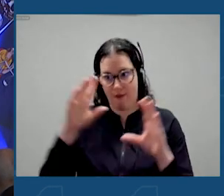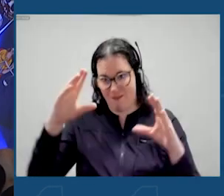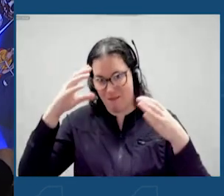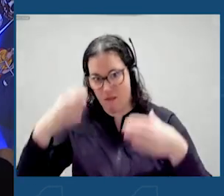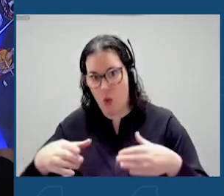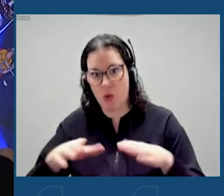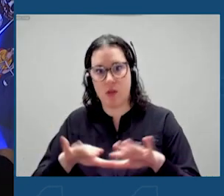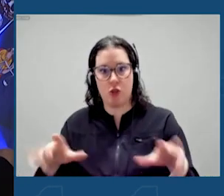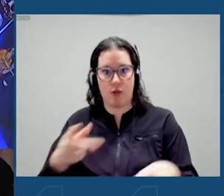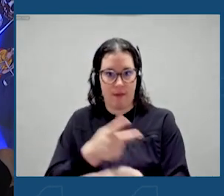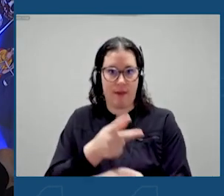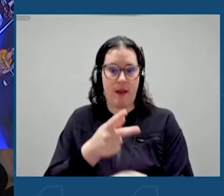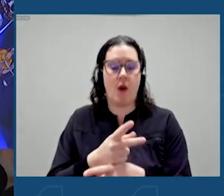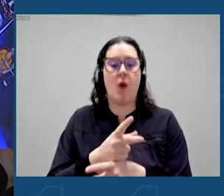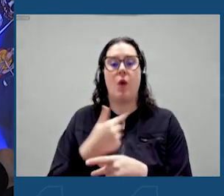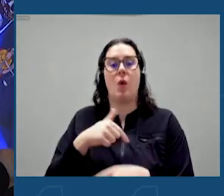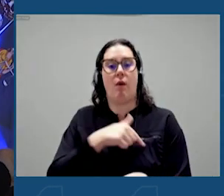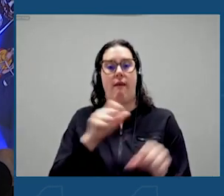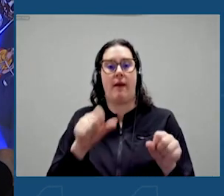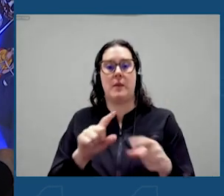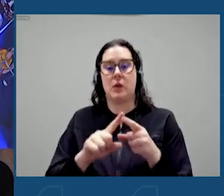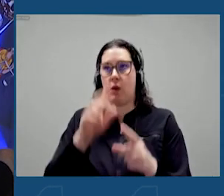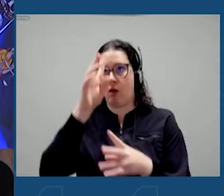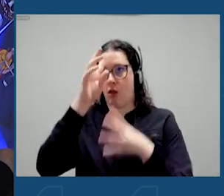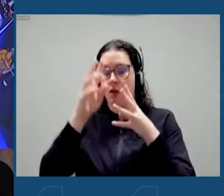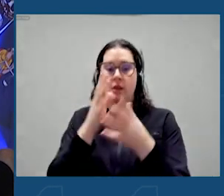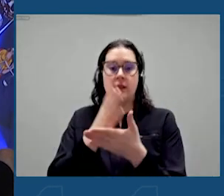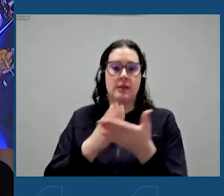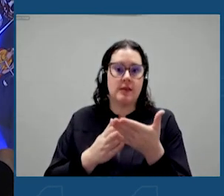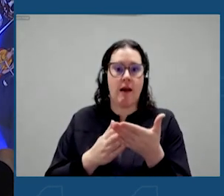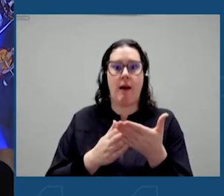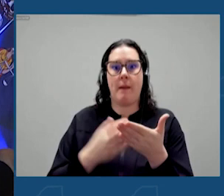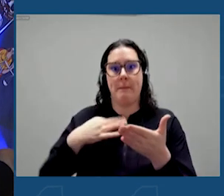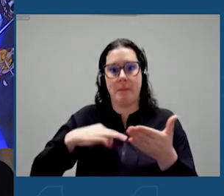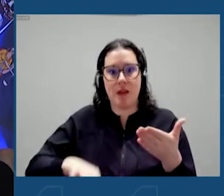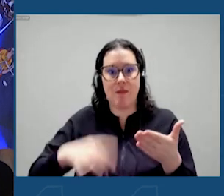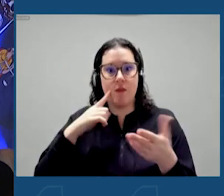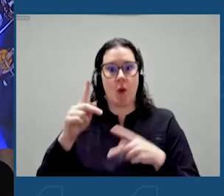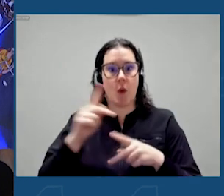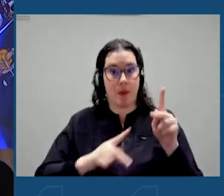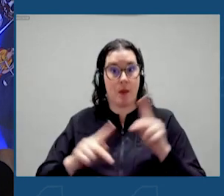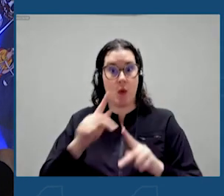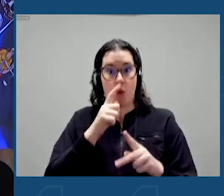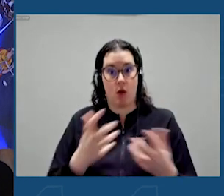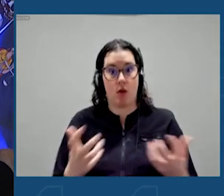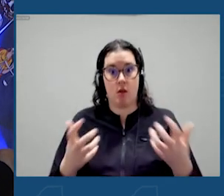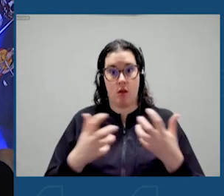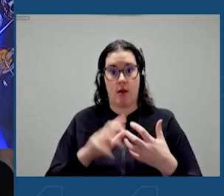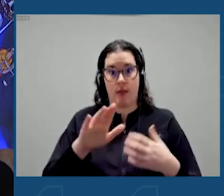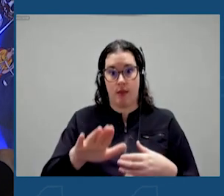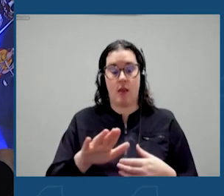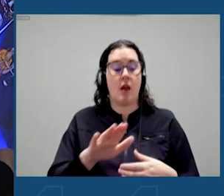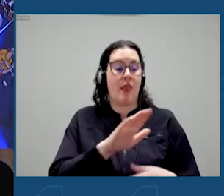were able to come up with incentives for those who retrofit their retail space into child care locations. If